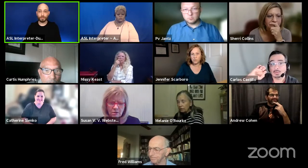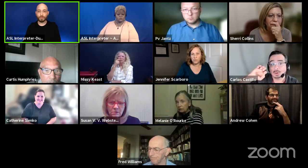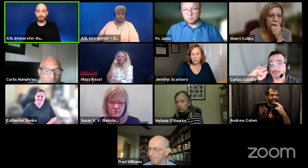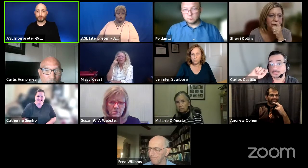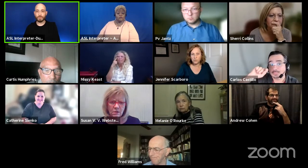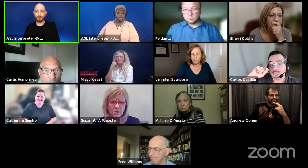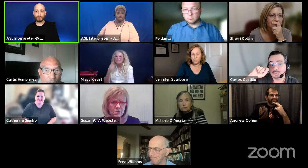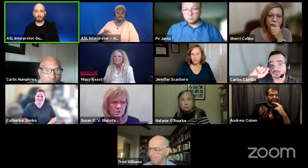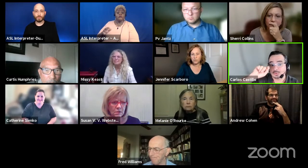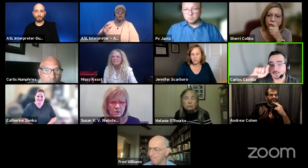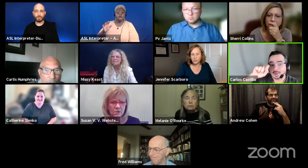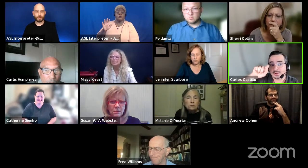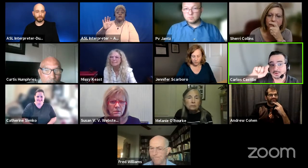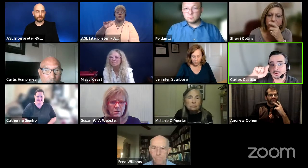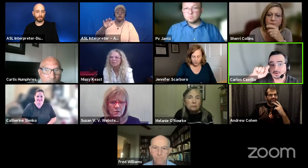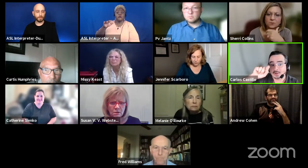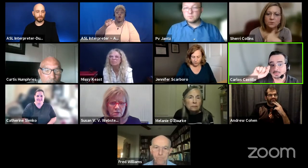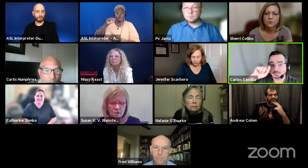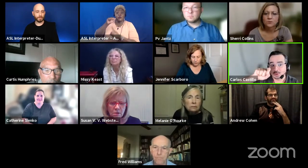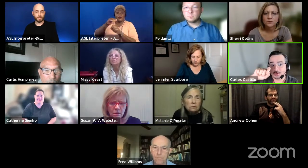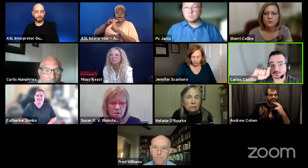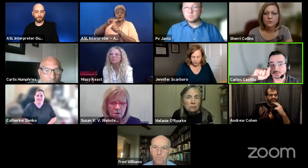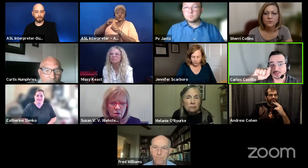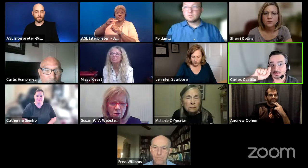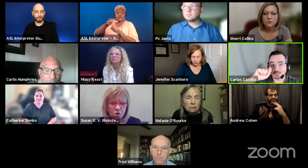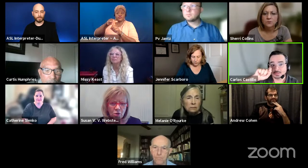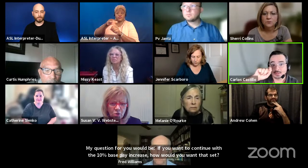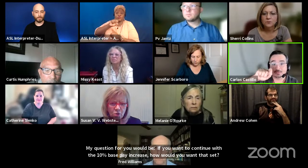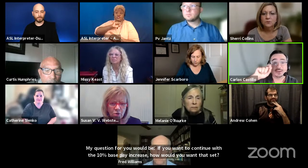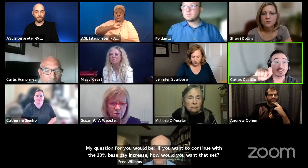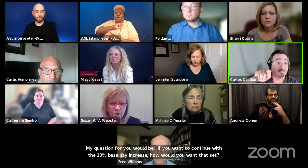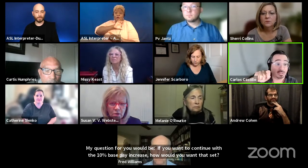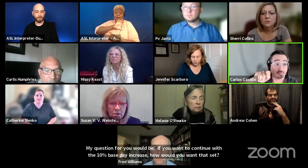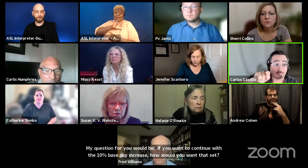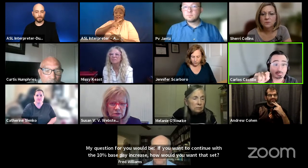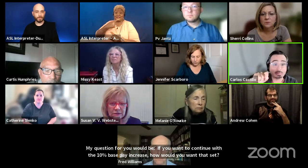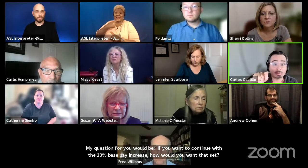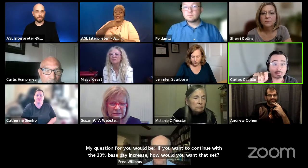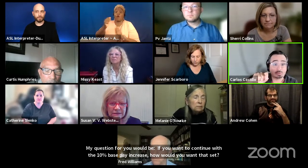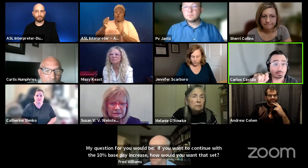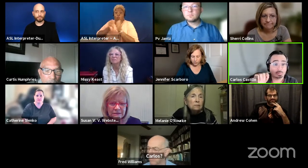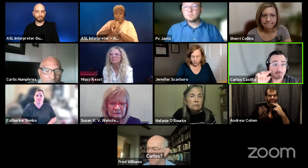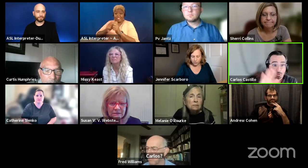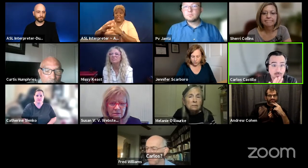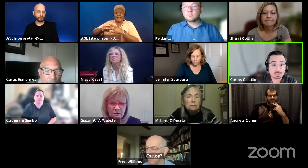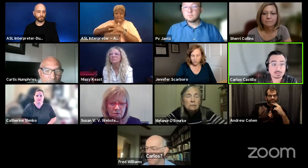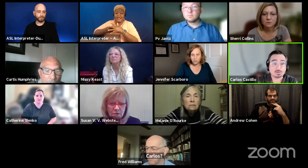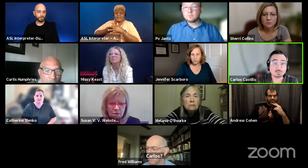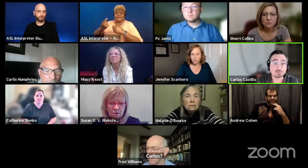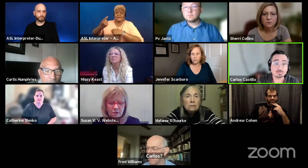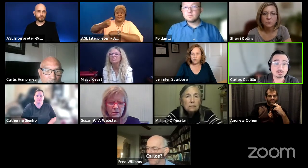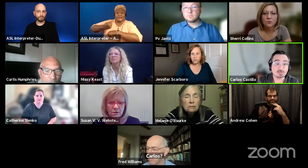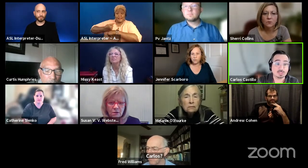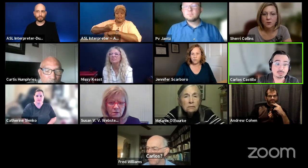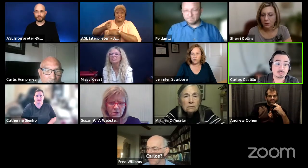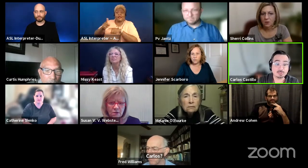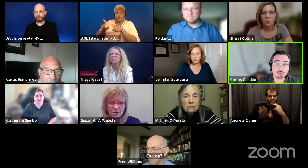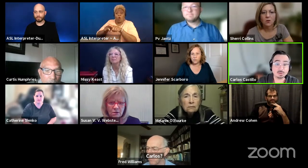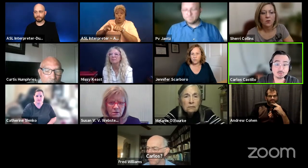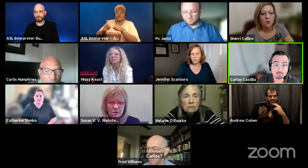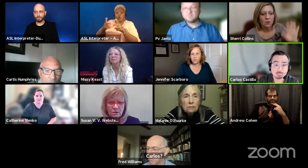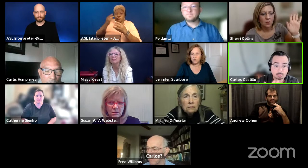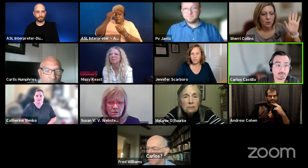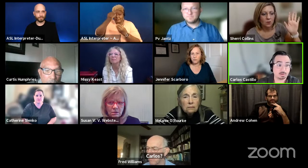Carlos? Just a reminder of what Sherry said with an effective date. So that's also something to take